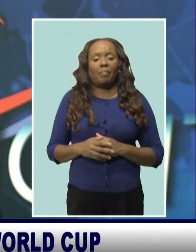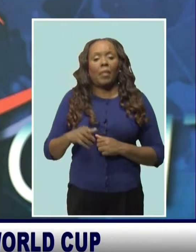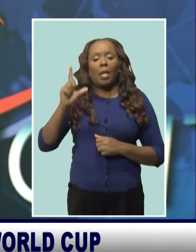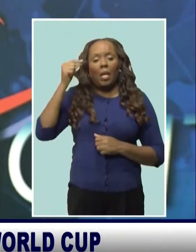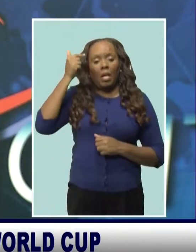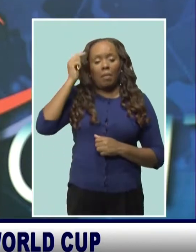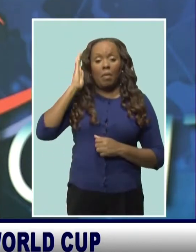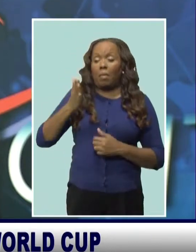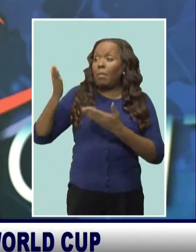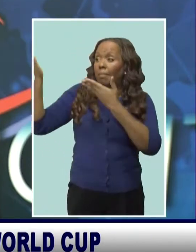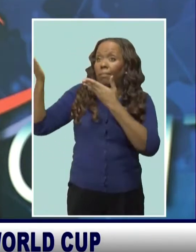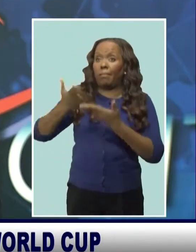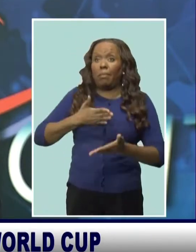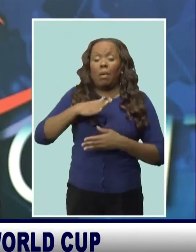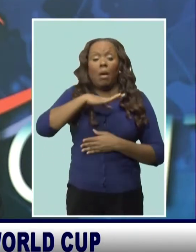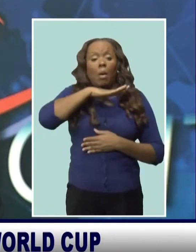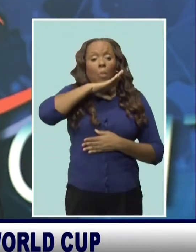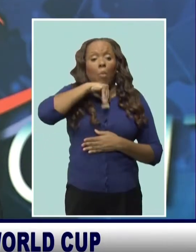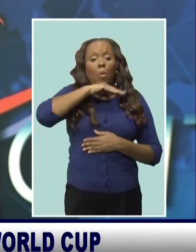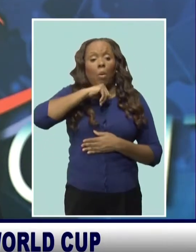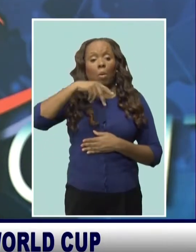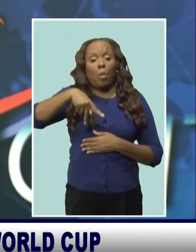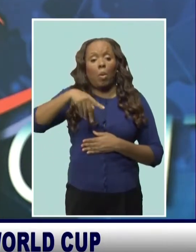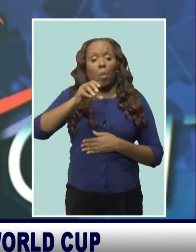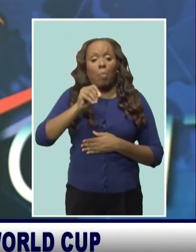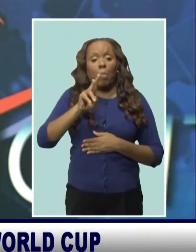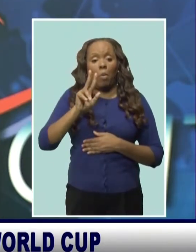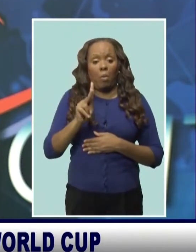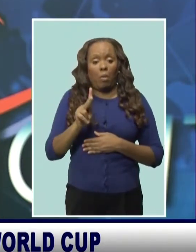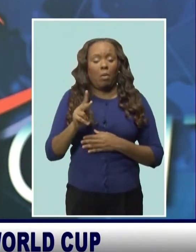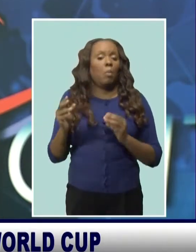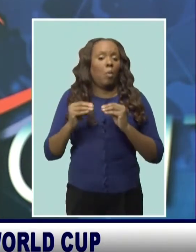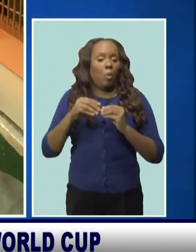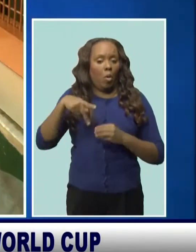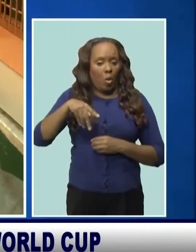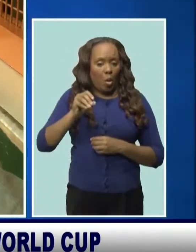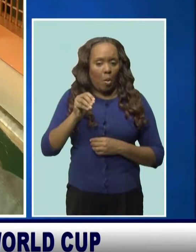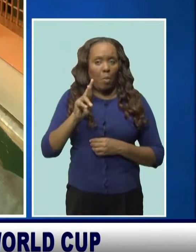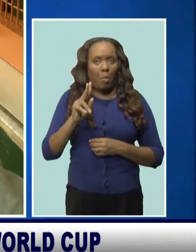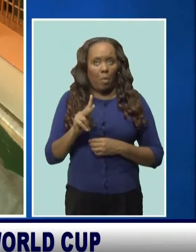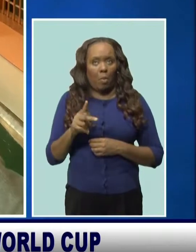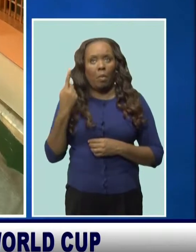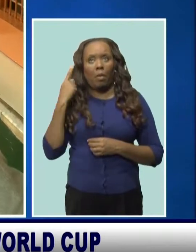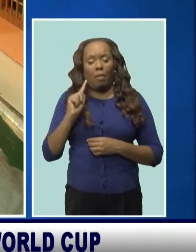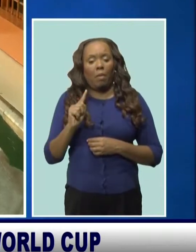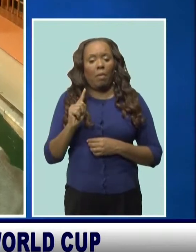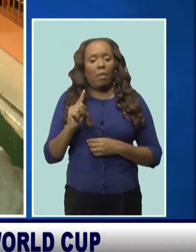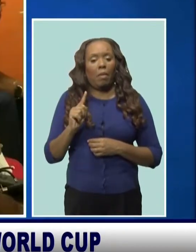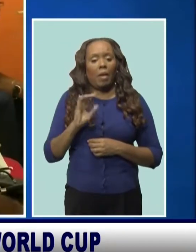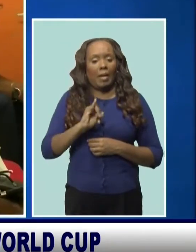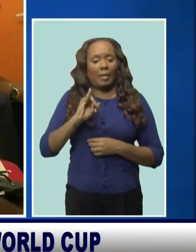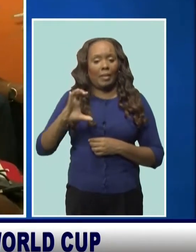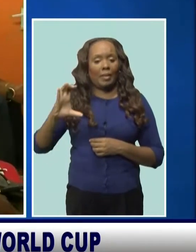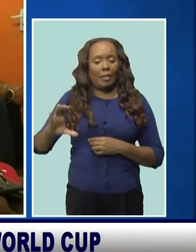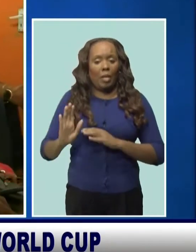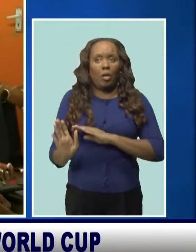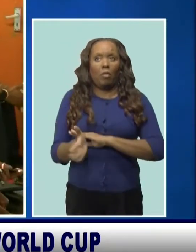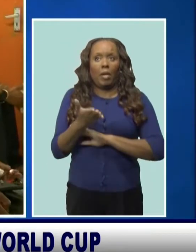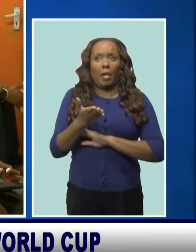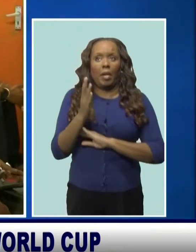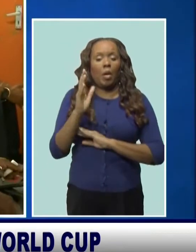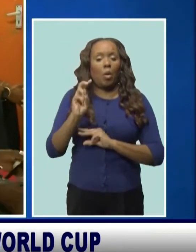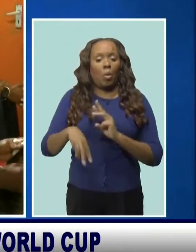the ICC Men's T20 World Cup. This was revealed by Minister of Agriculture and Nutritional Security Indar Ware during